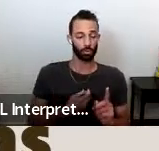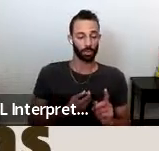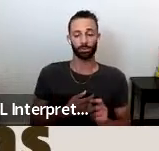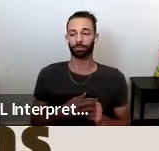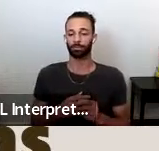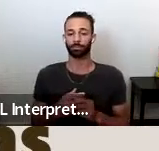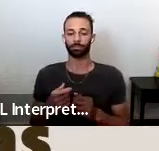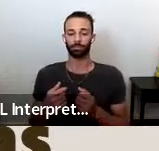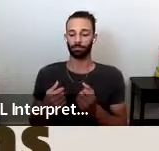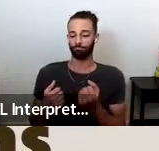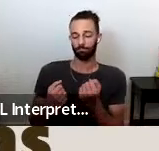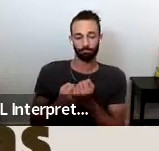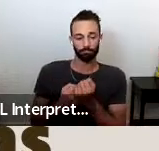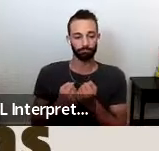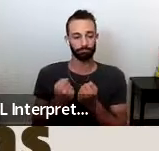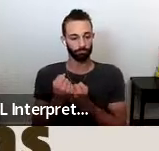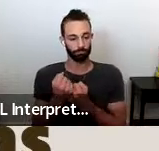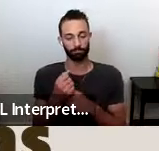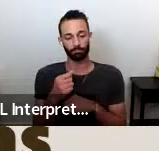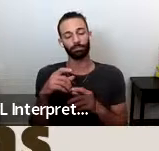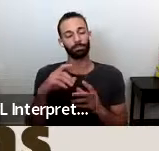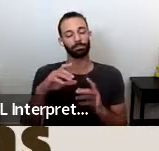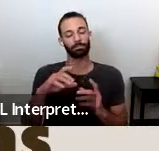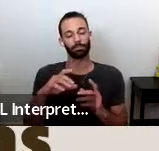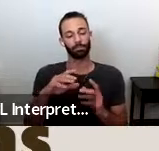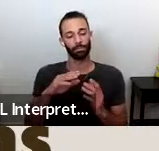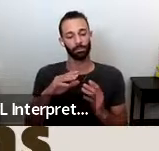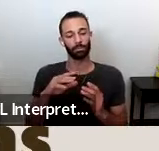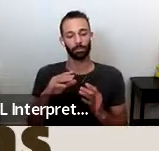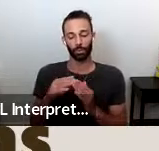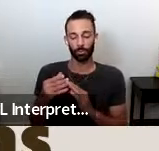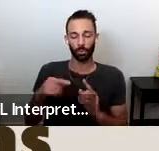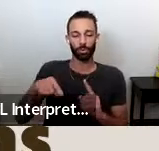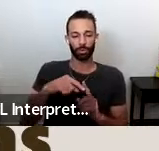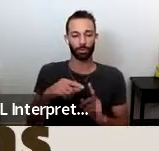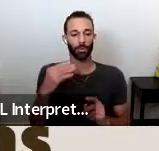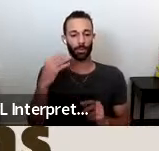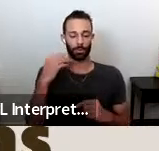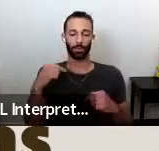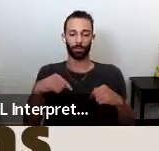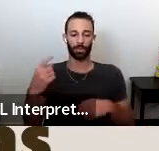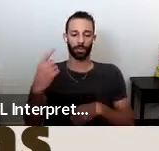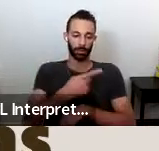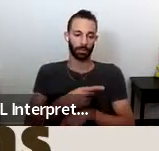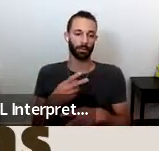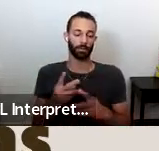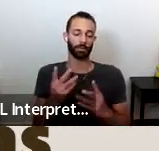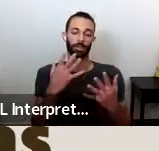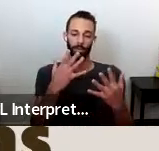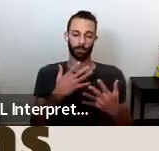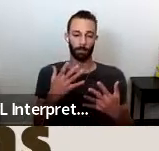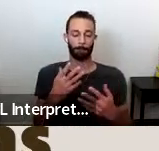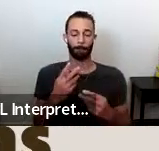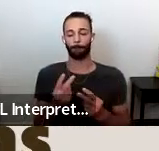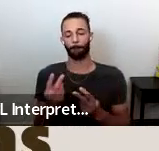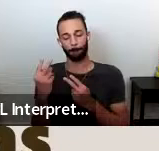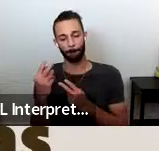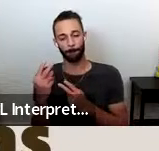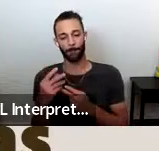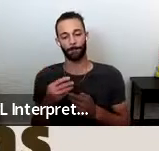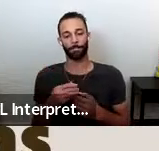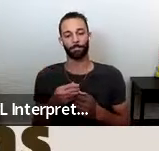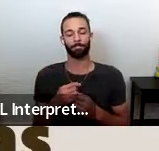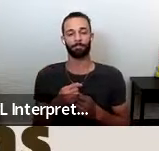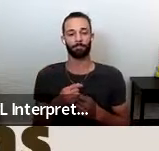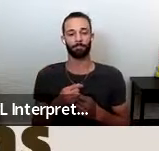community know that this day is usually pretty mournful and pretty sad. It's often one of